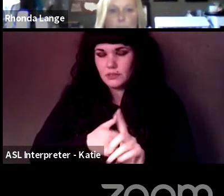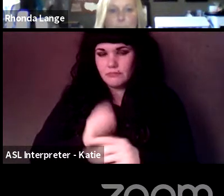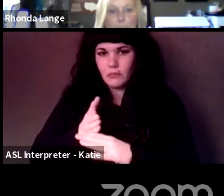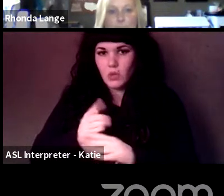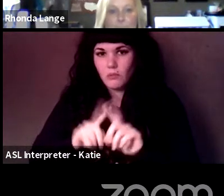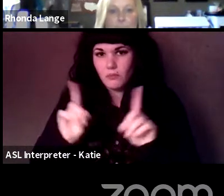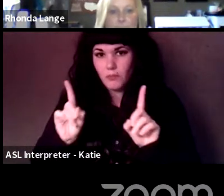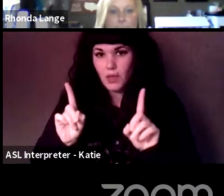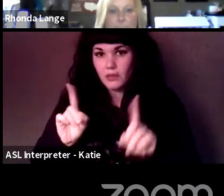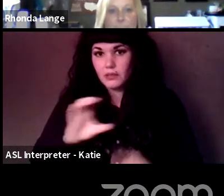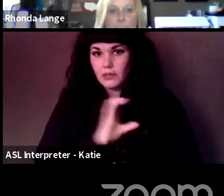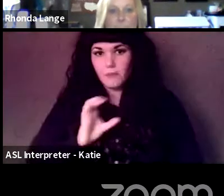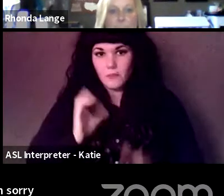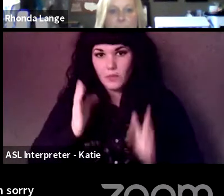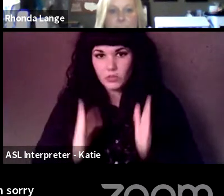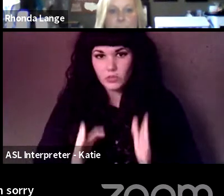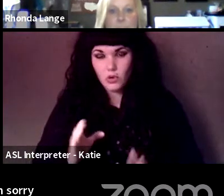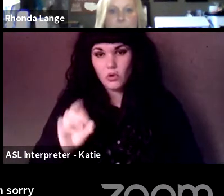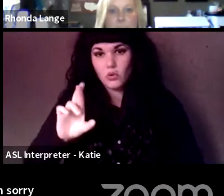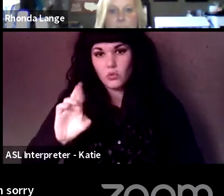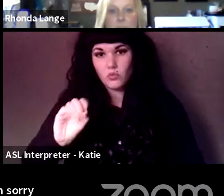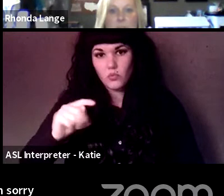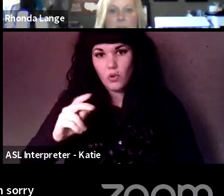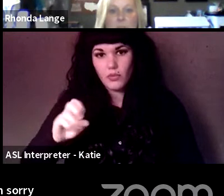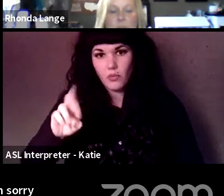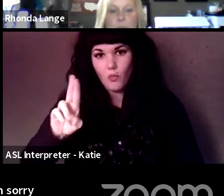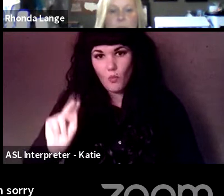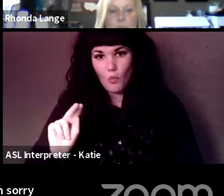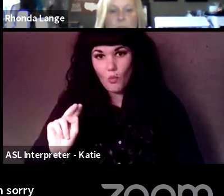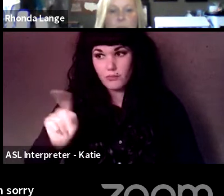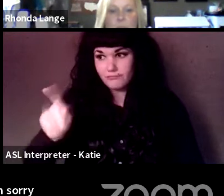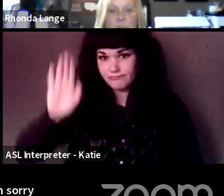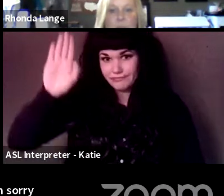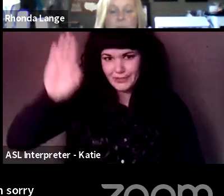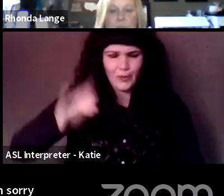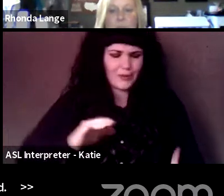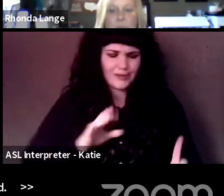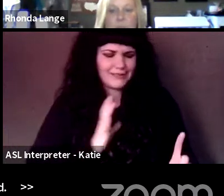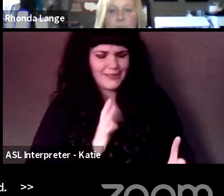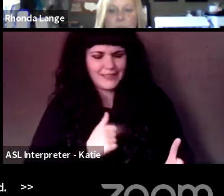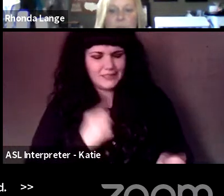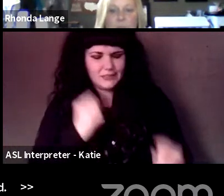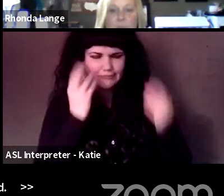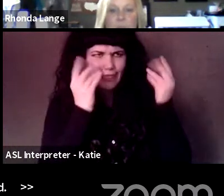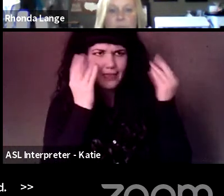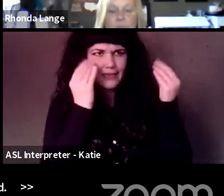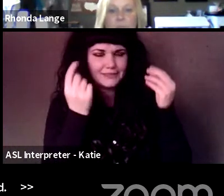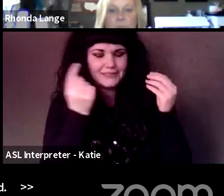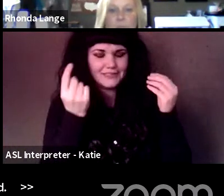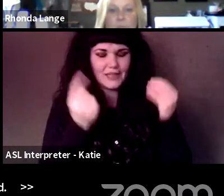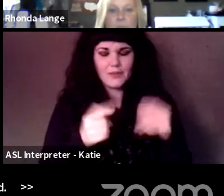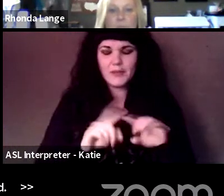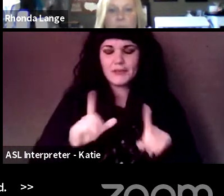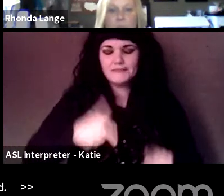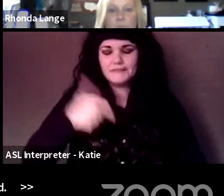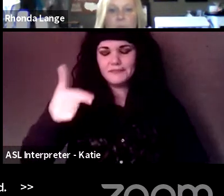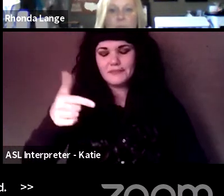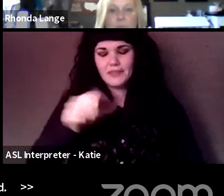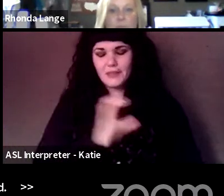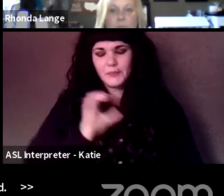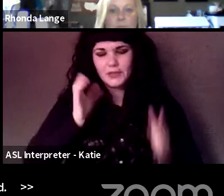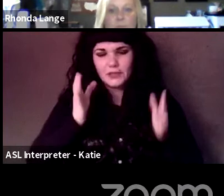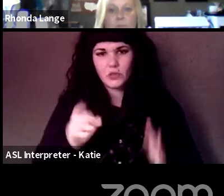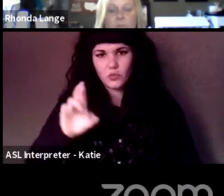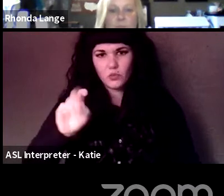raised. Okay. I was just thinking. Okay, go ahead, Commissioner Rothorn, and then